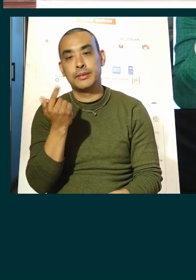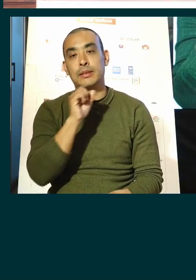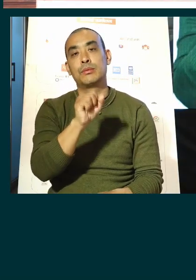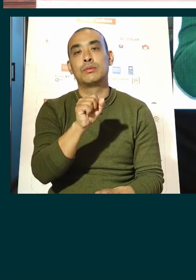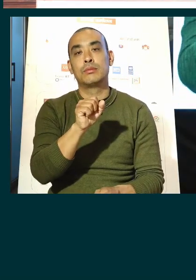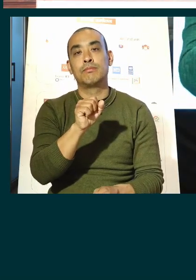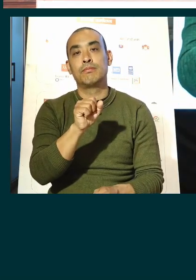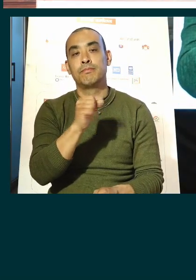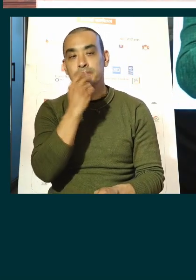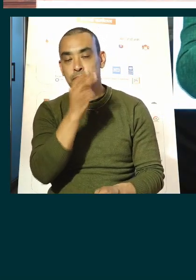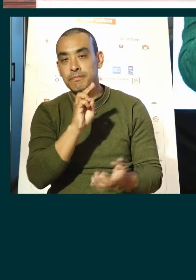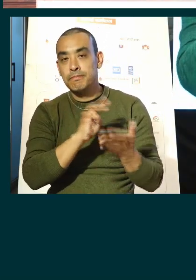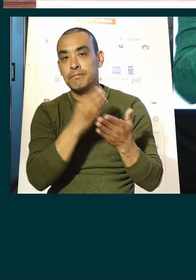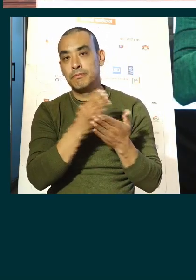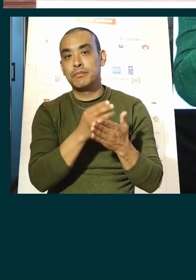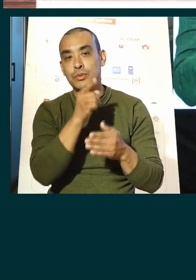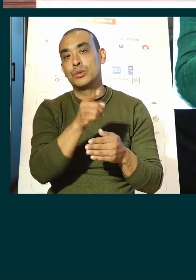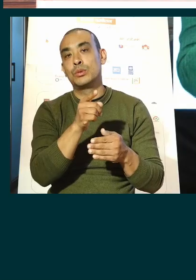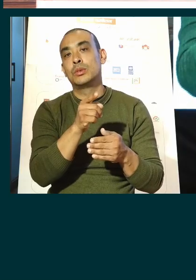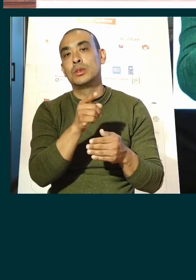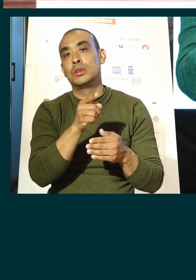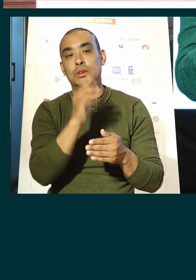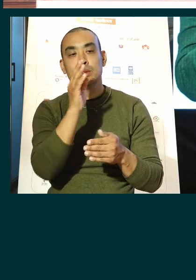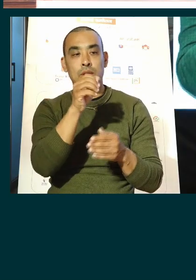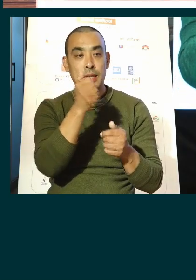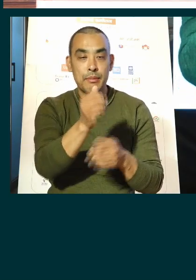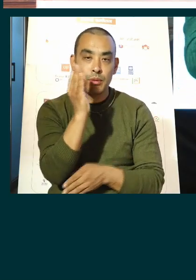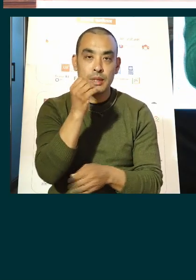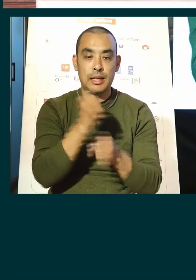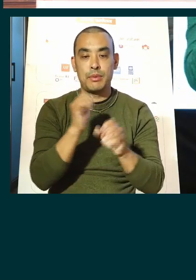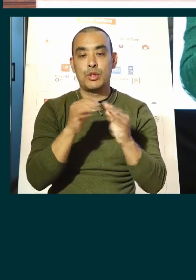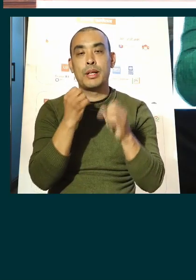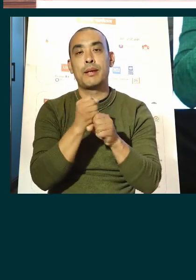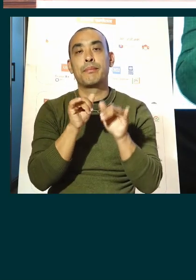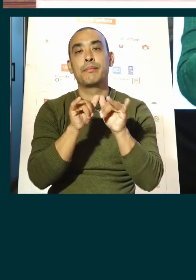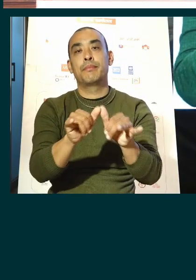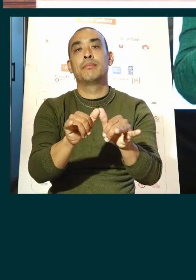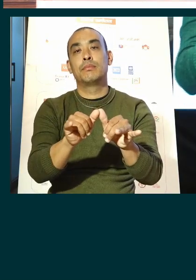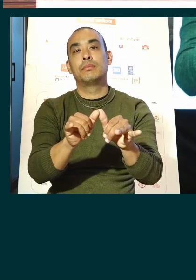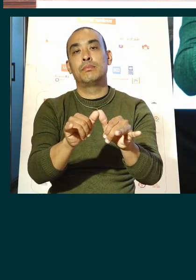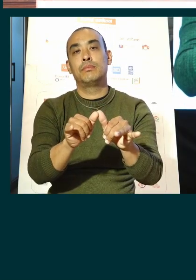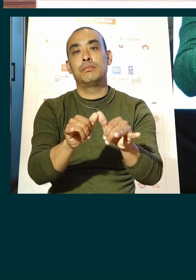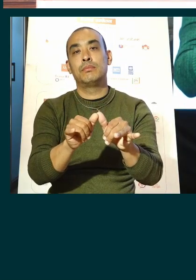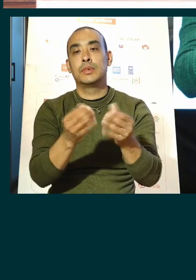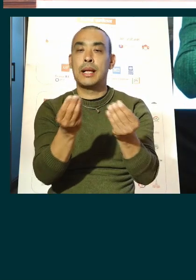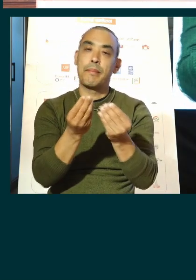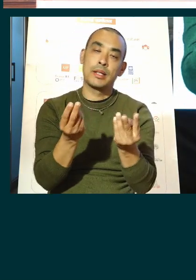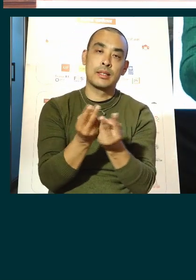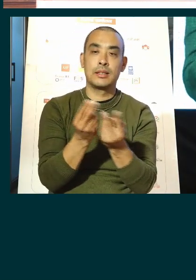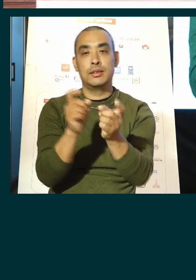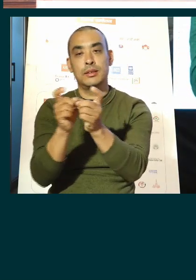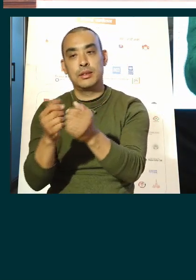it that a conducive environment is created in the society. If they made it normal to